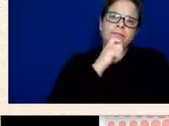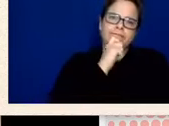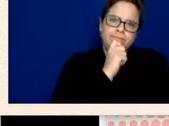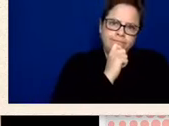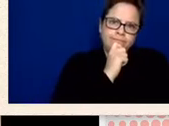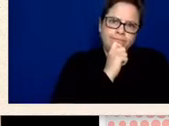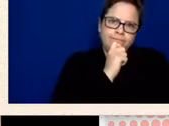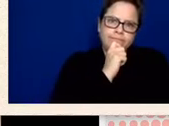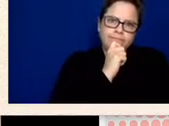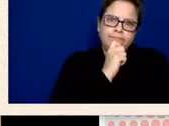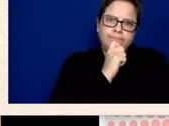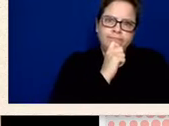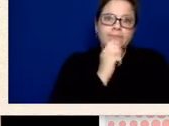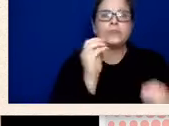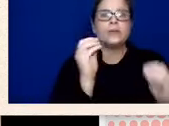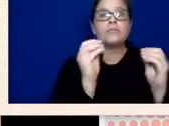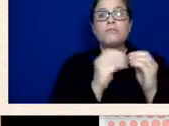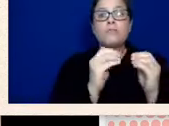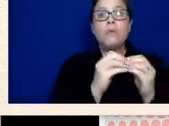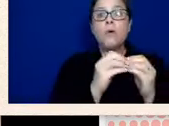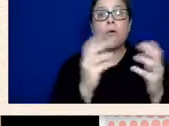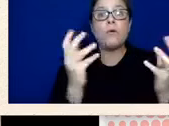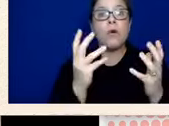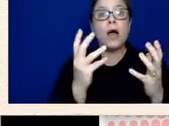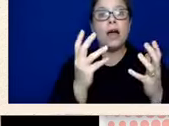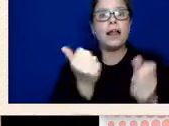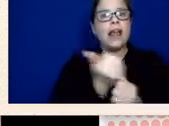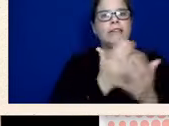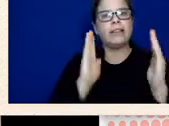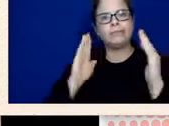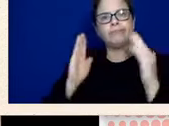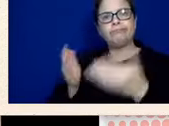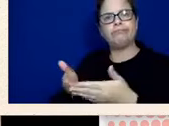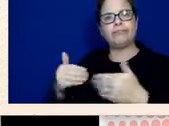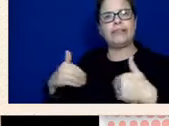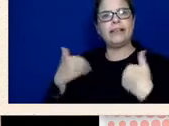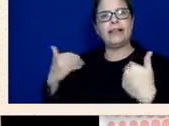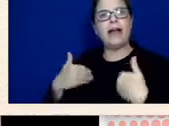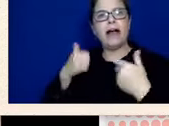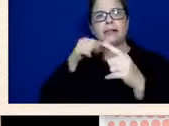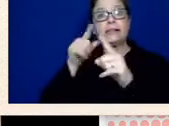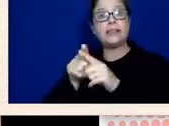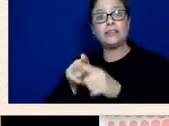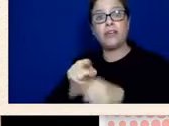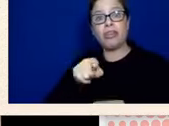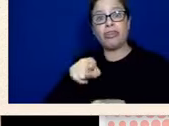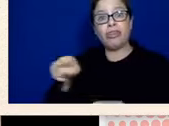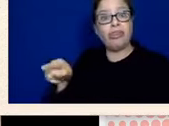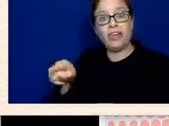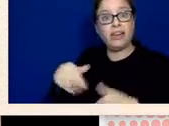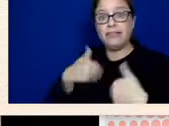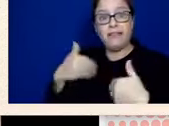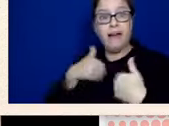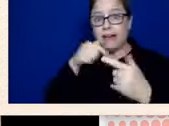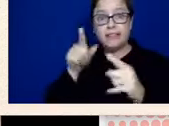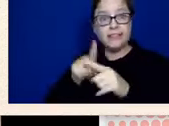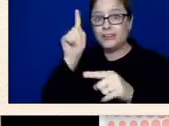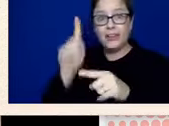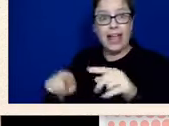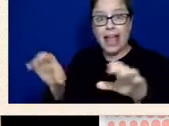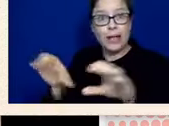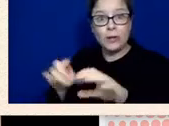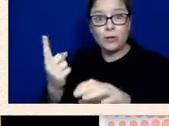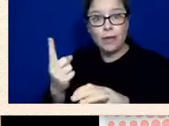Everything was more based around my younger sisters, since if they couldn't do it, no one could, if that makes